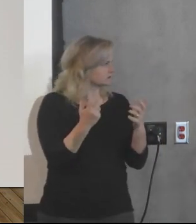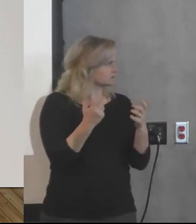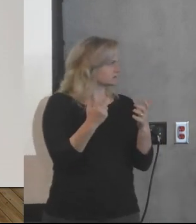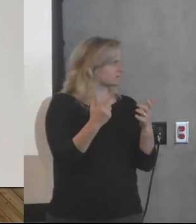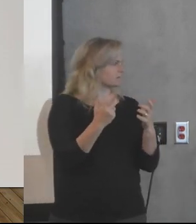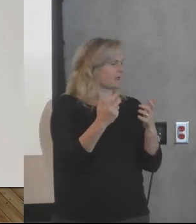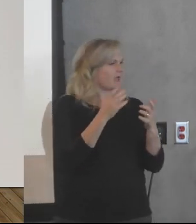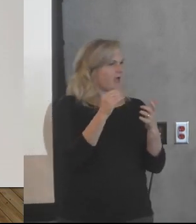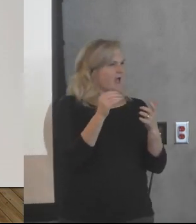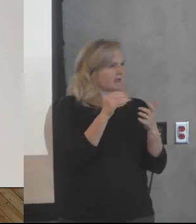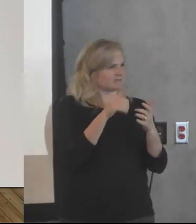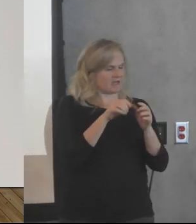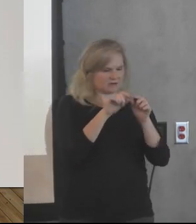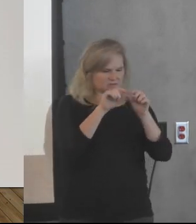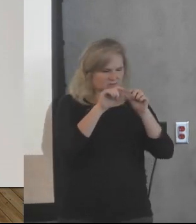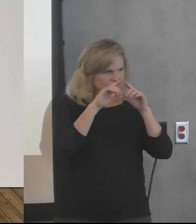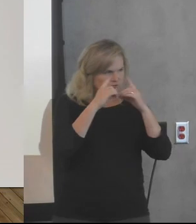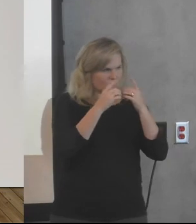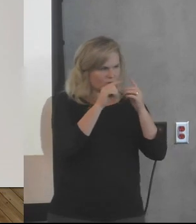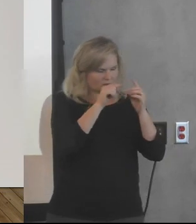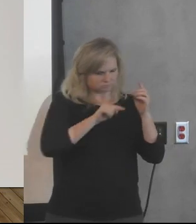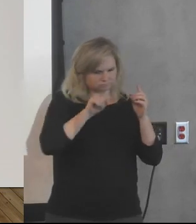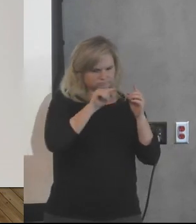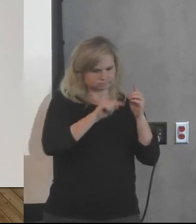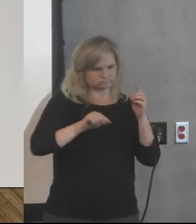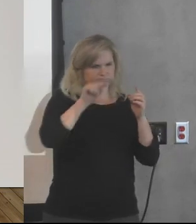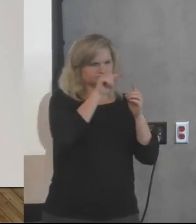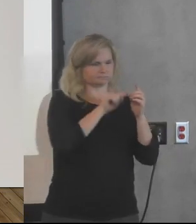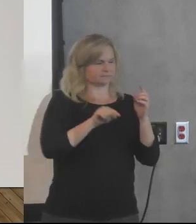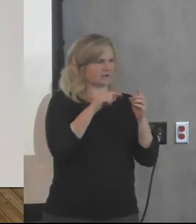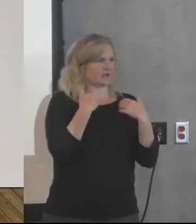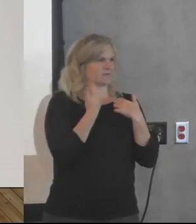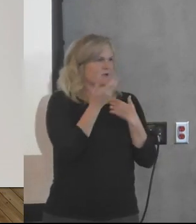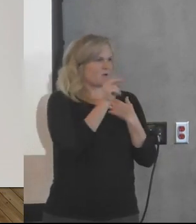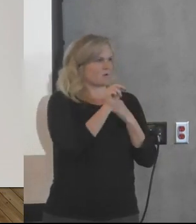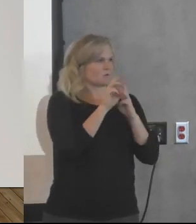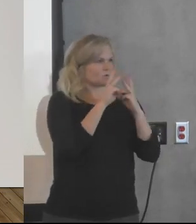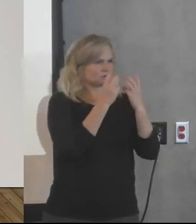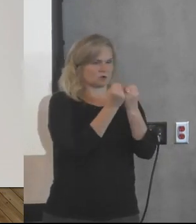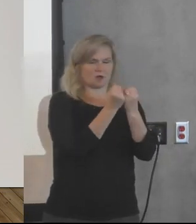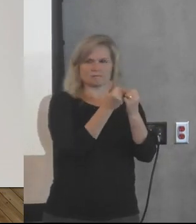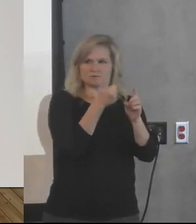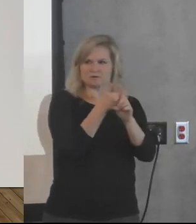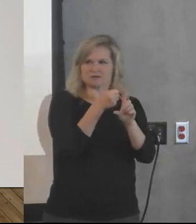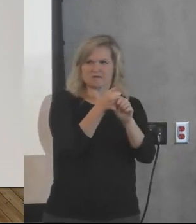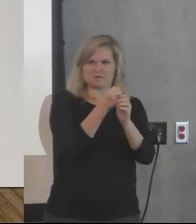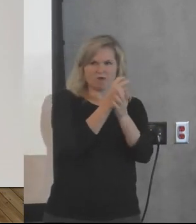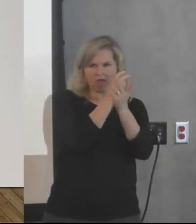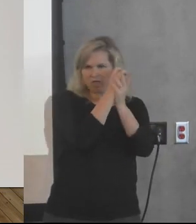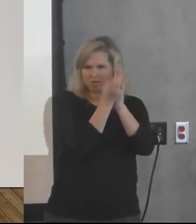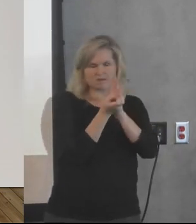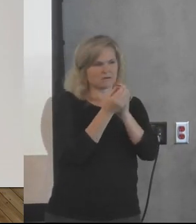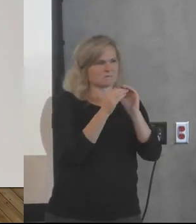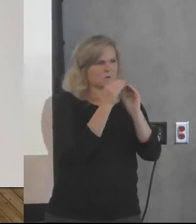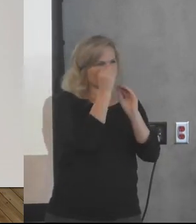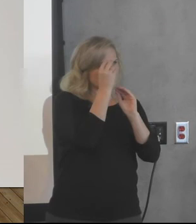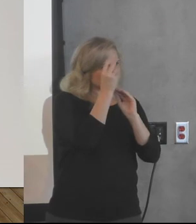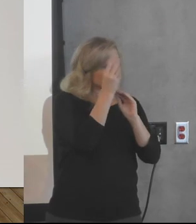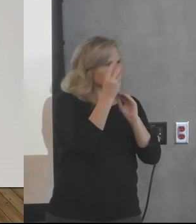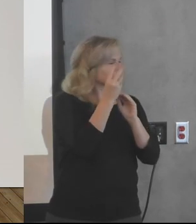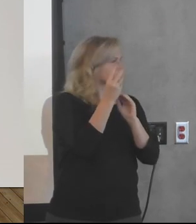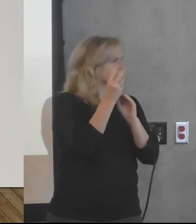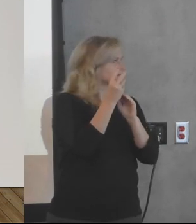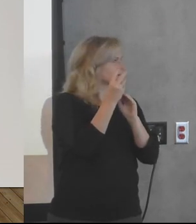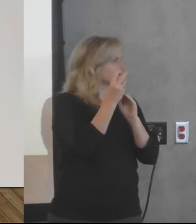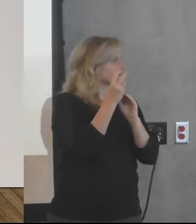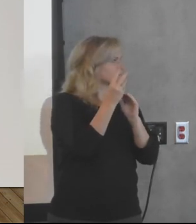ring of the donut is its own workshop where you can delve into more information, and instead we're